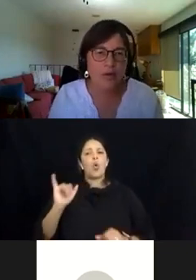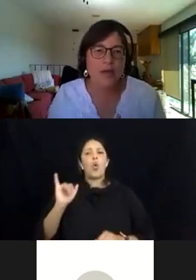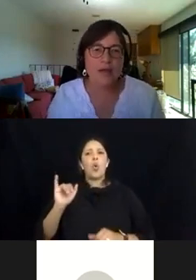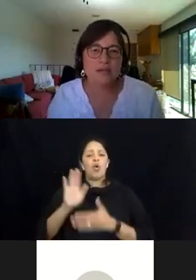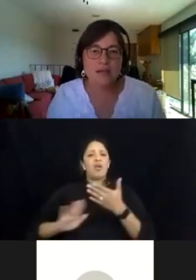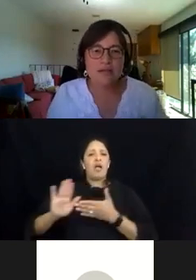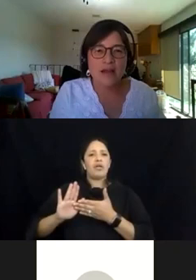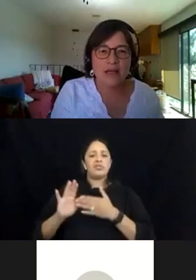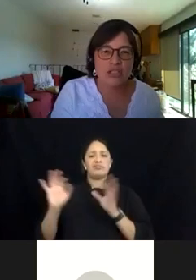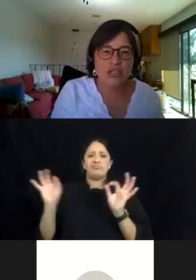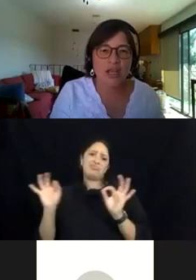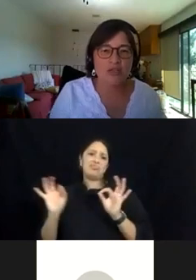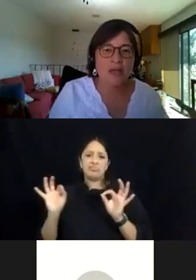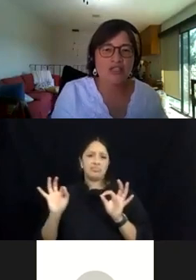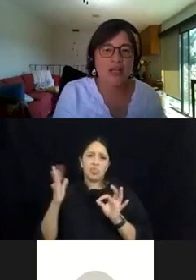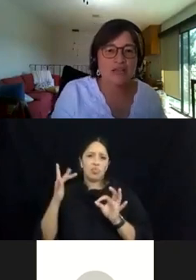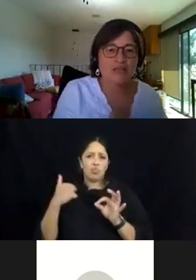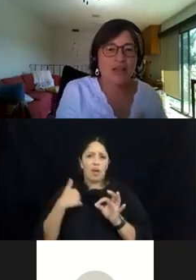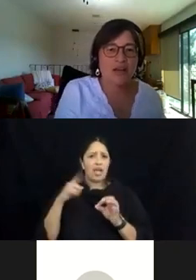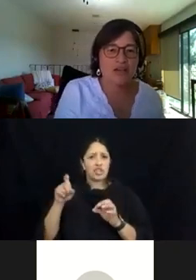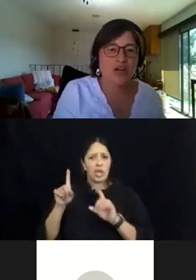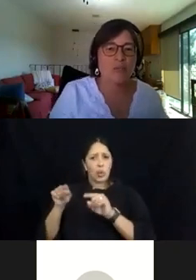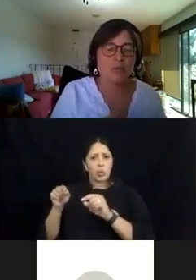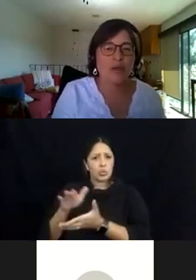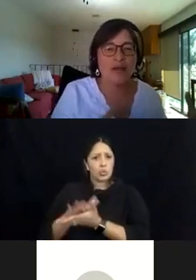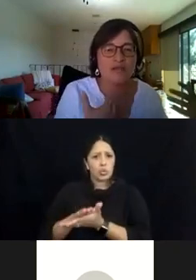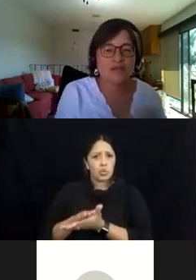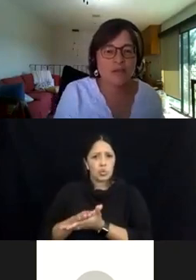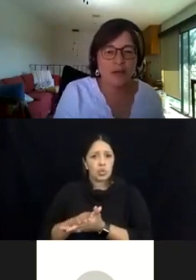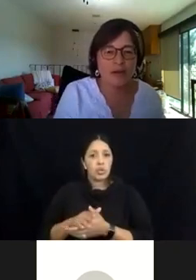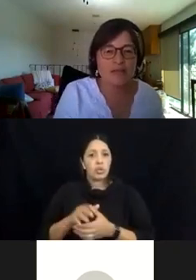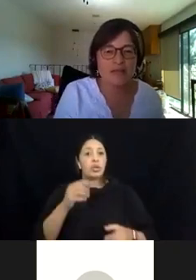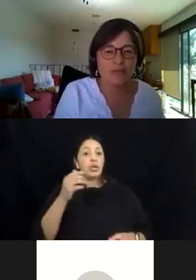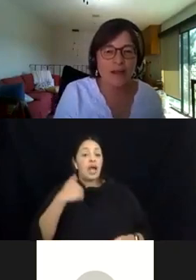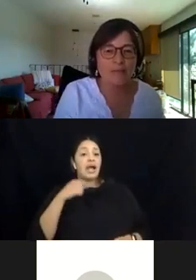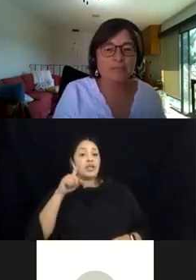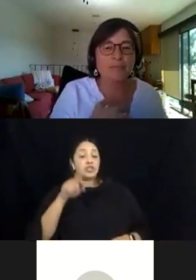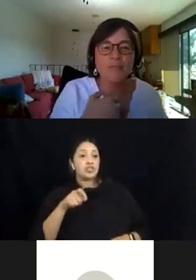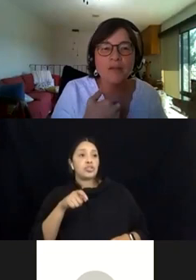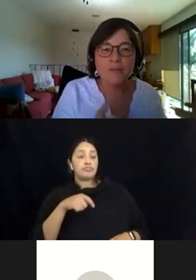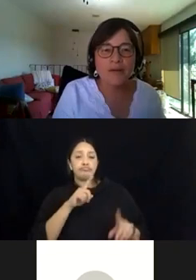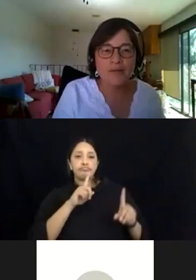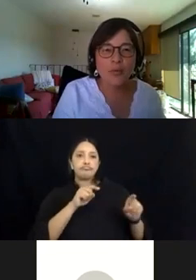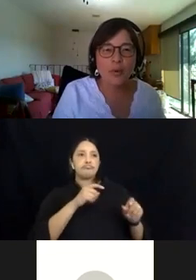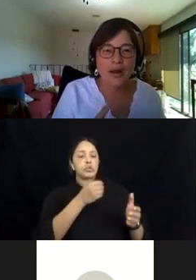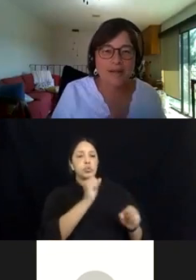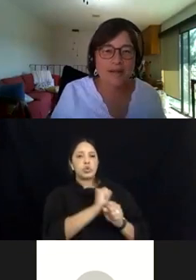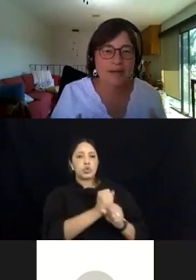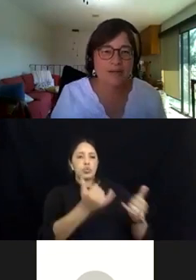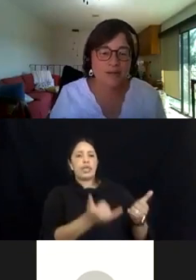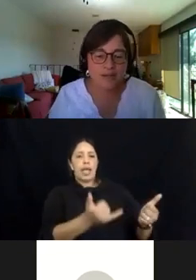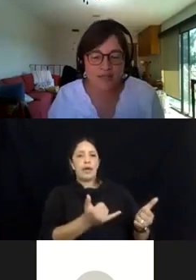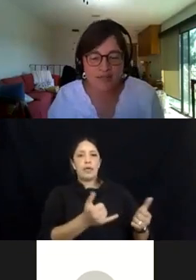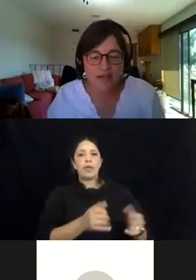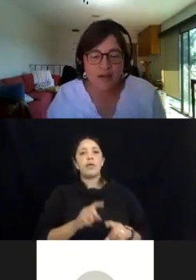school? It's not gonna change my chances of getting a job when we have systemic racism, right? But what I tell